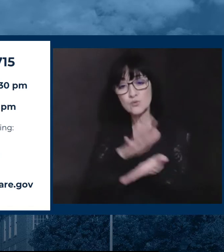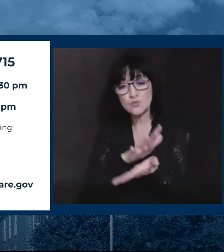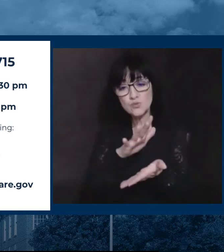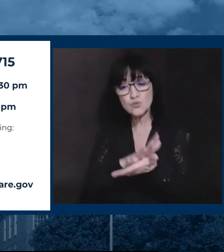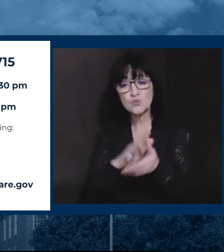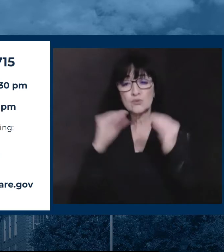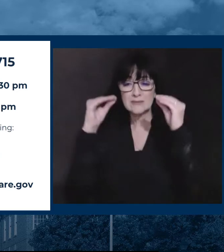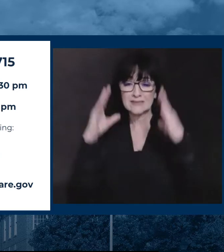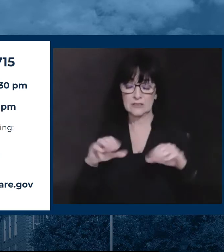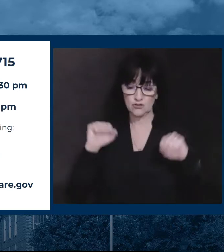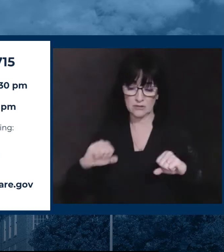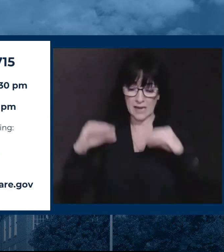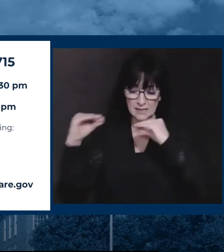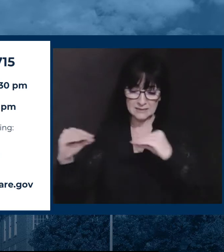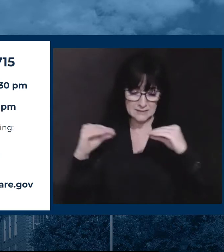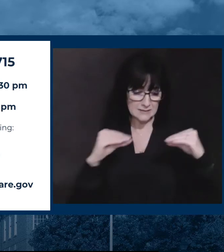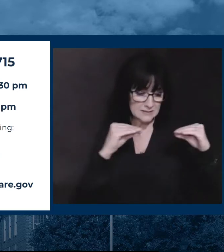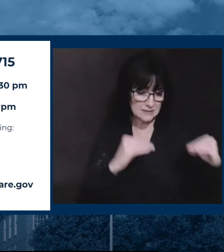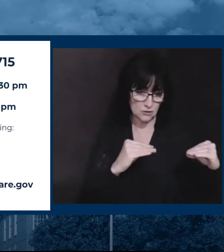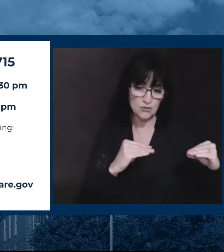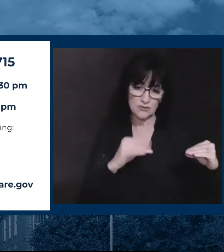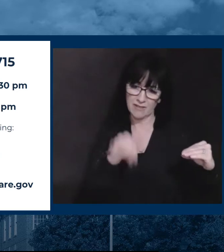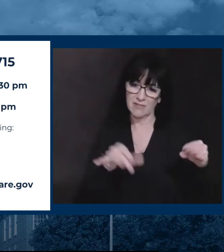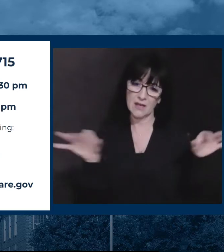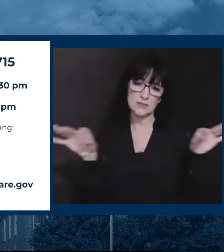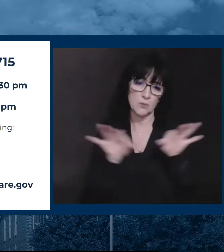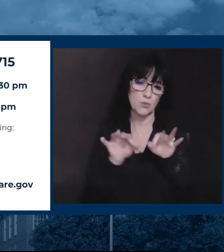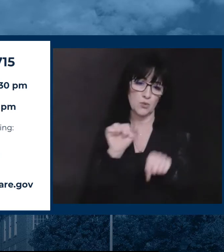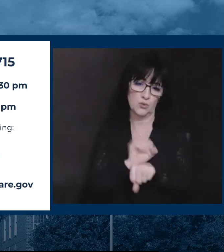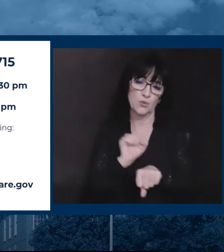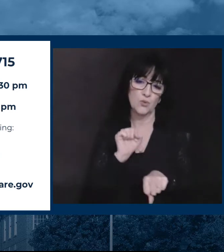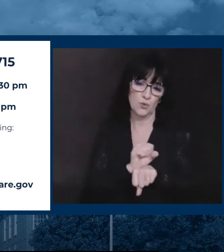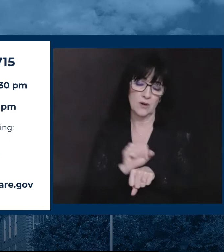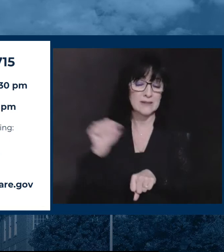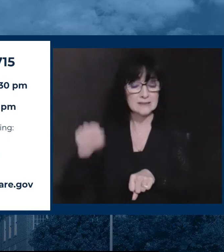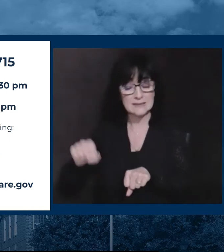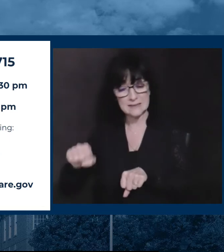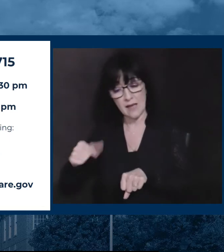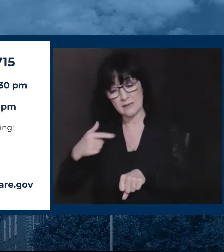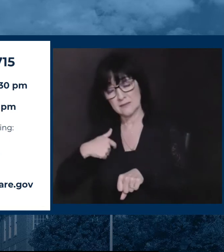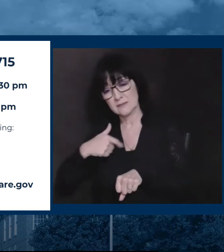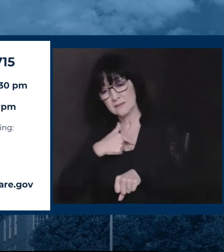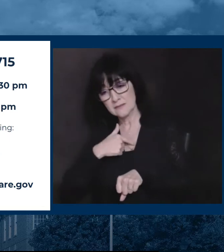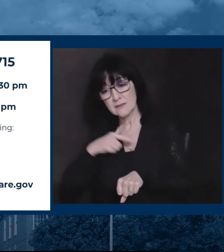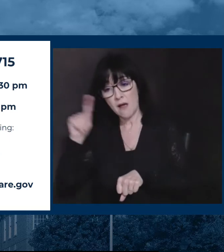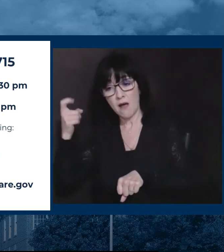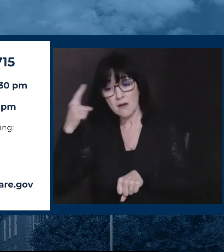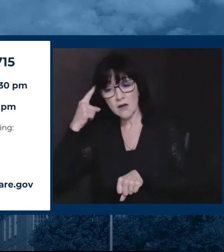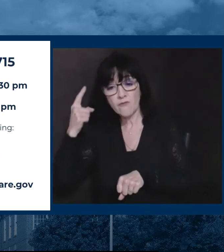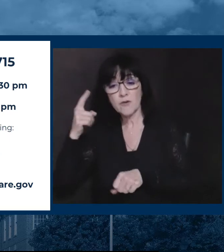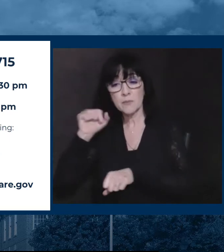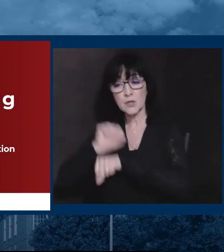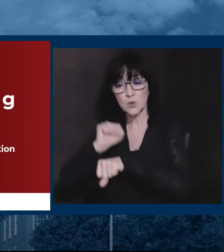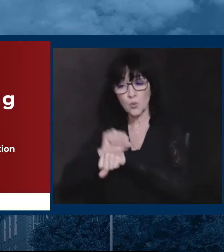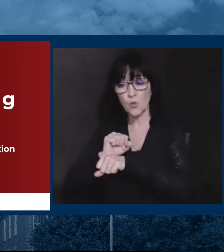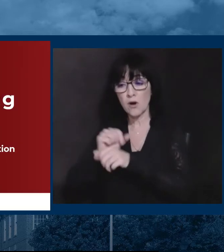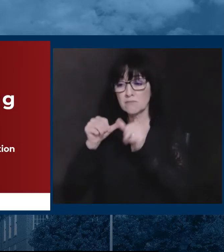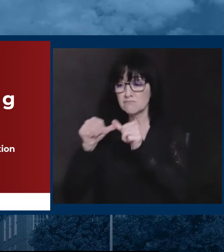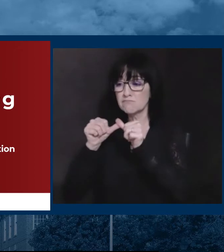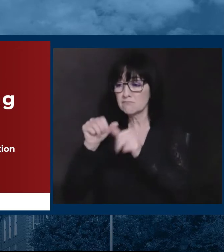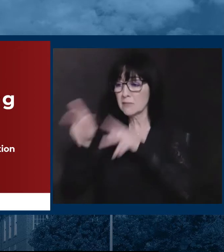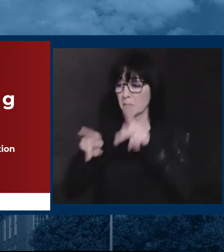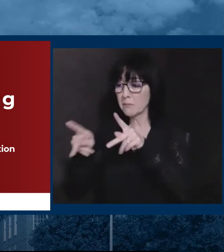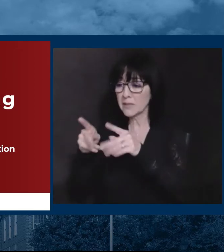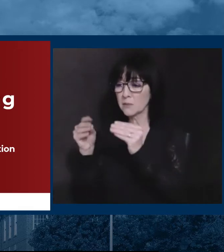government than keep people safe and educate our children. And now's the time. We know what we need to do to